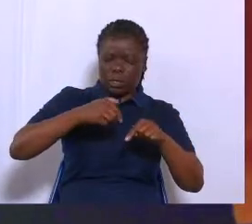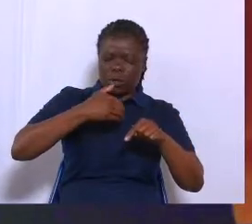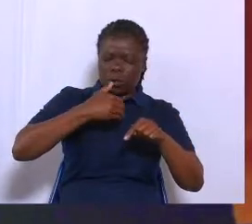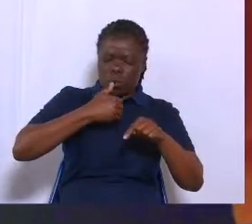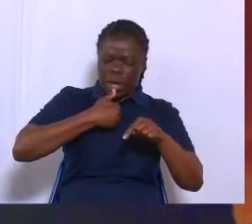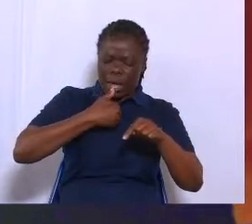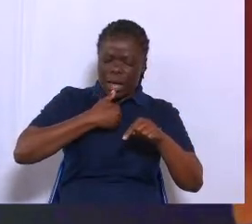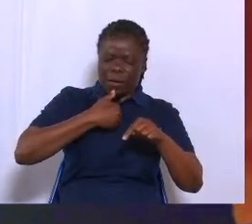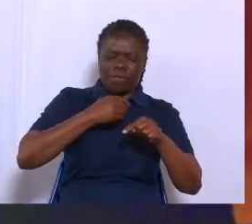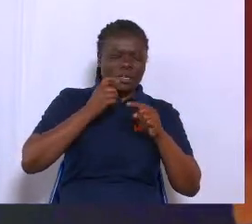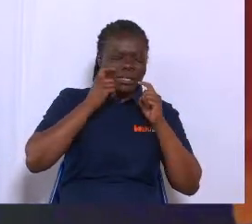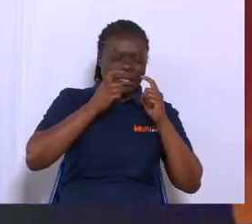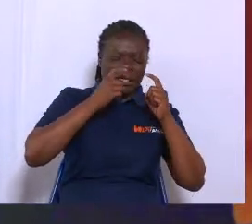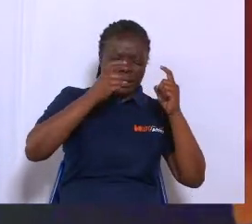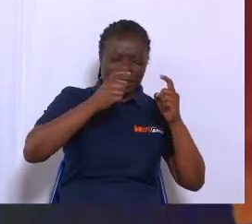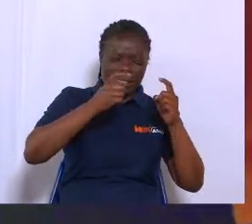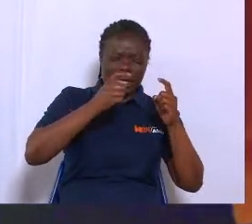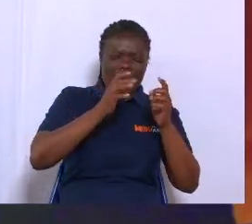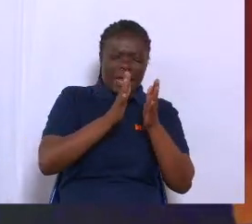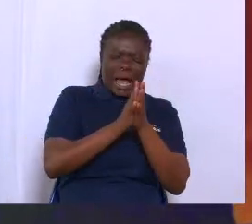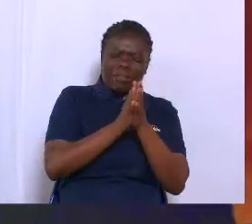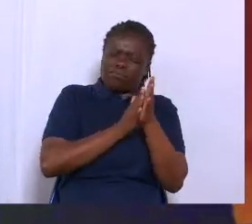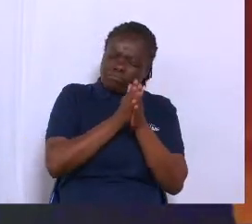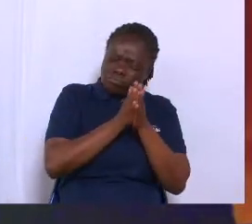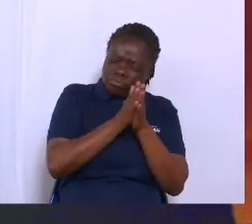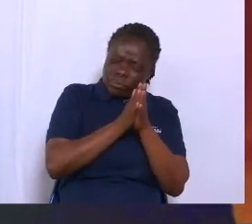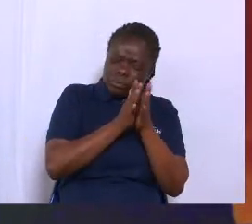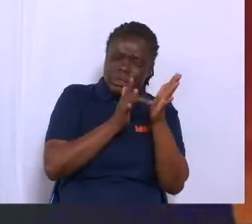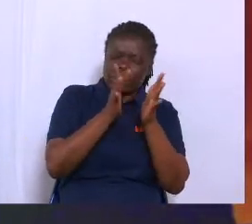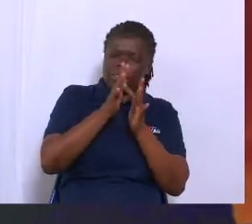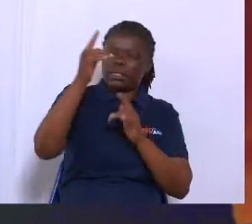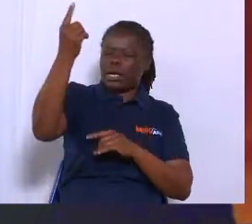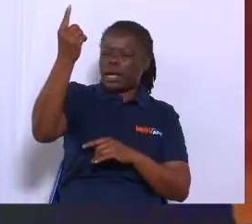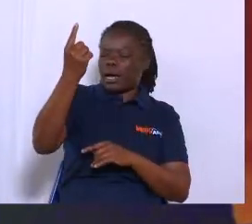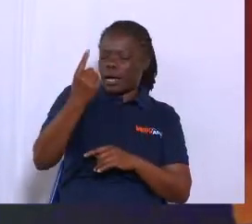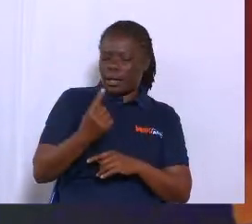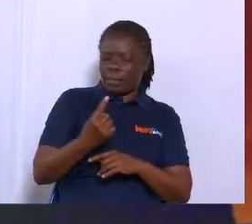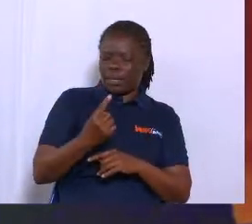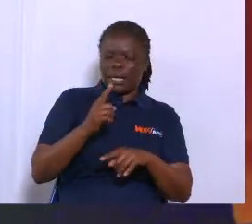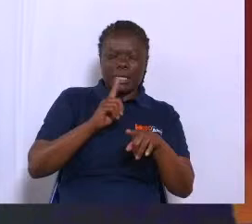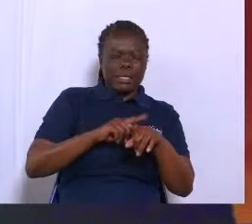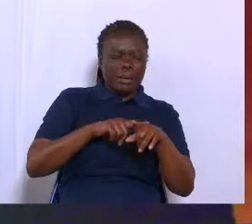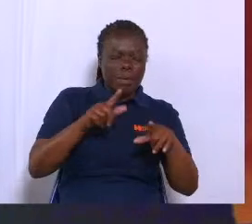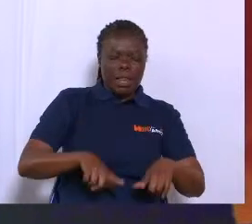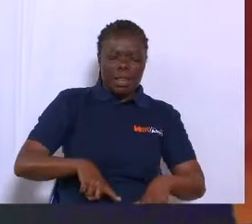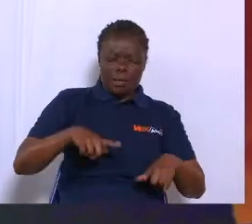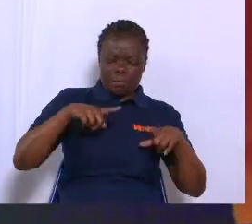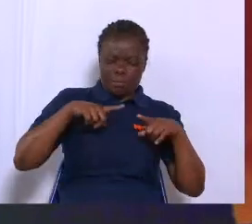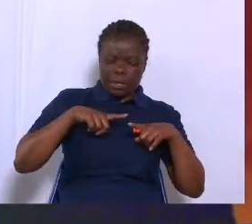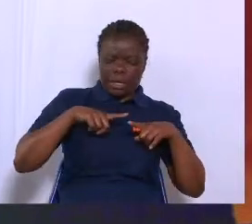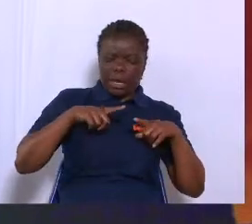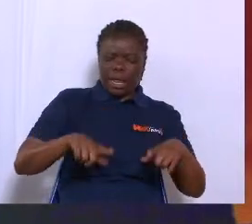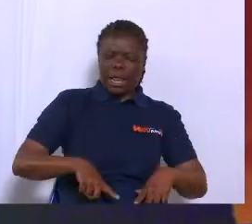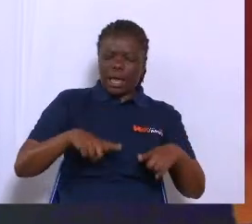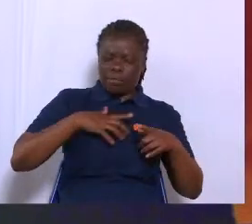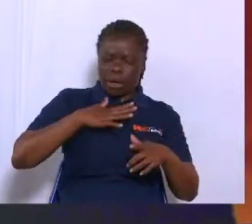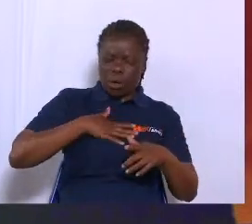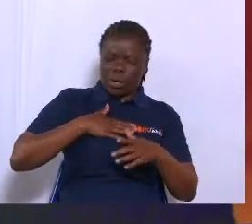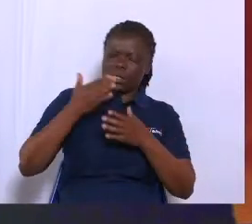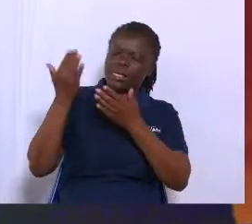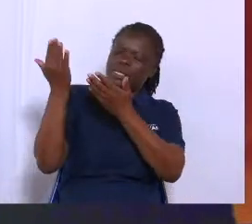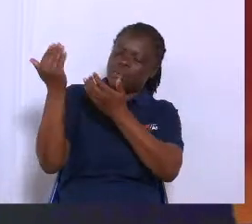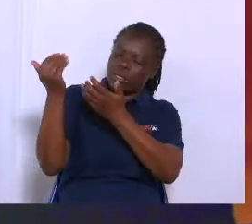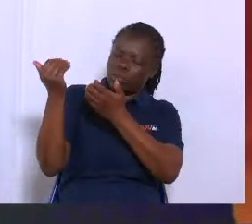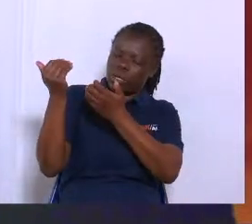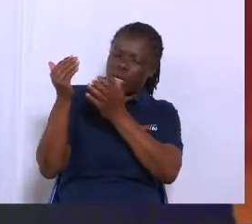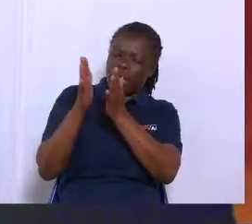sense of the return of Jesus. And we would live in our lives in expectation,